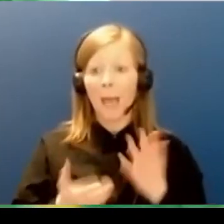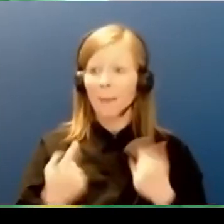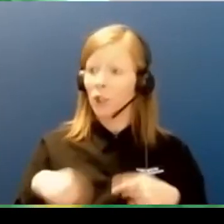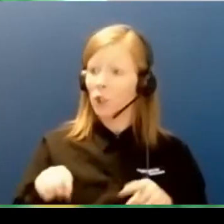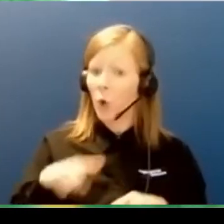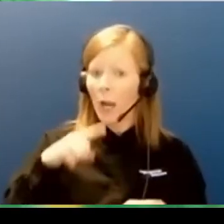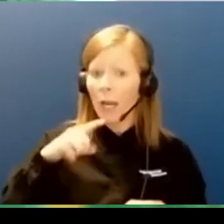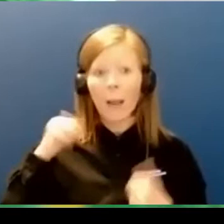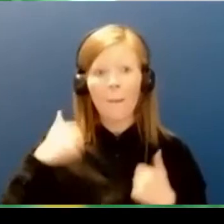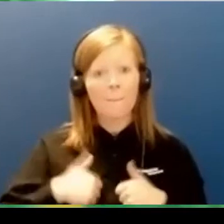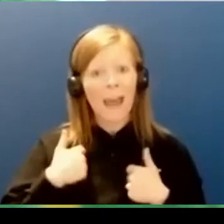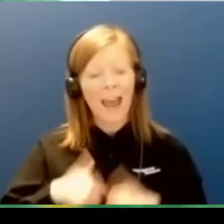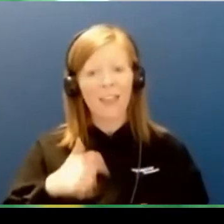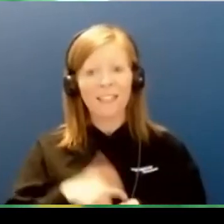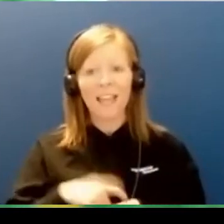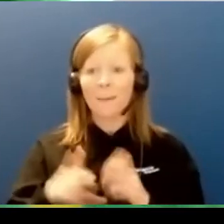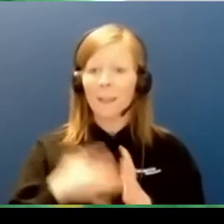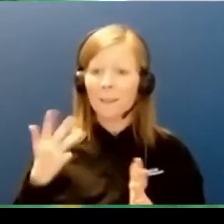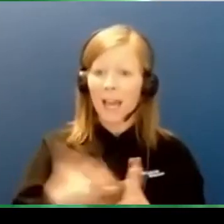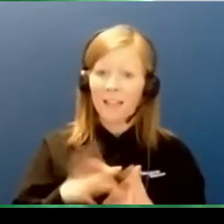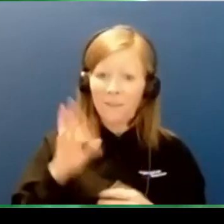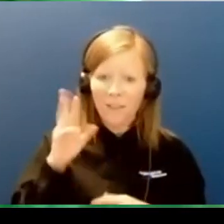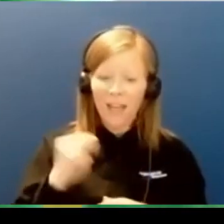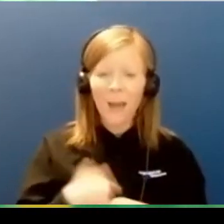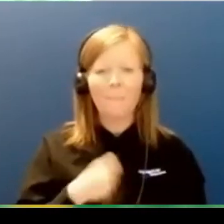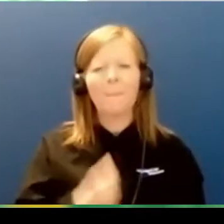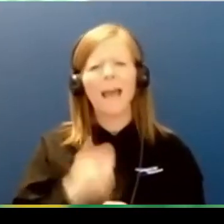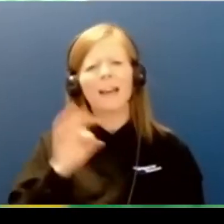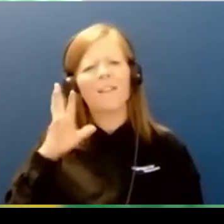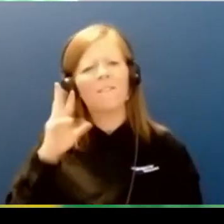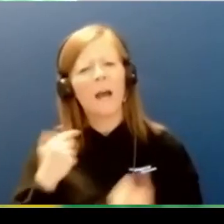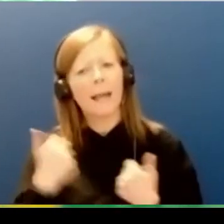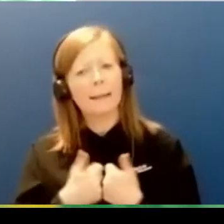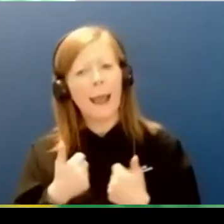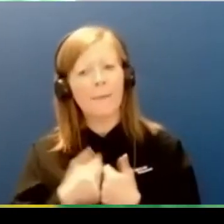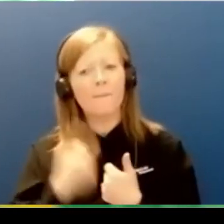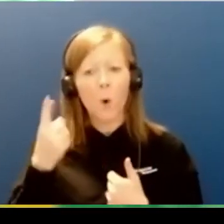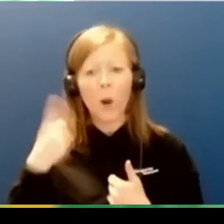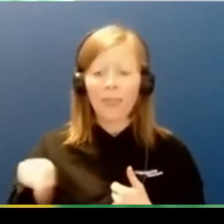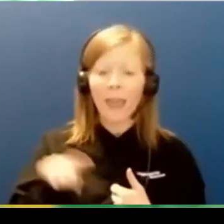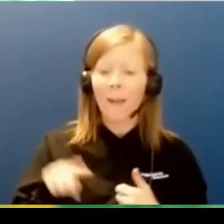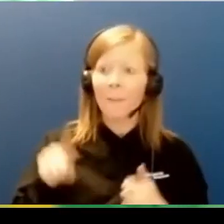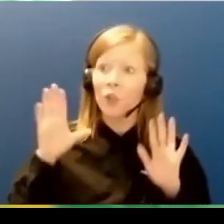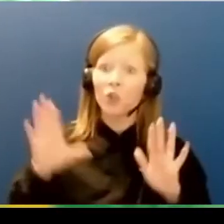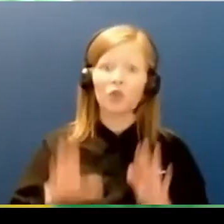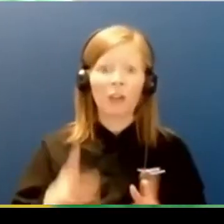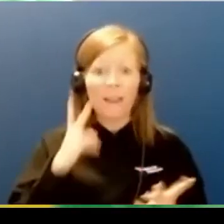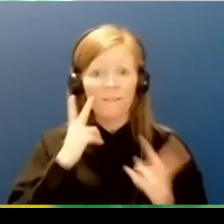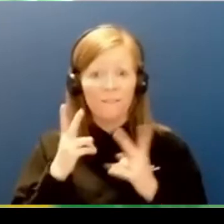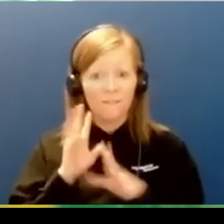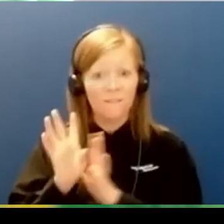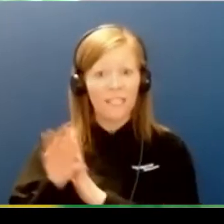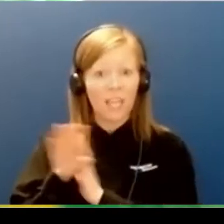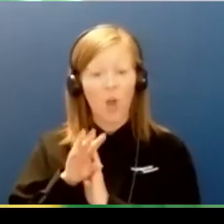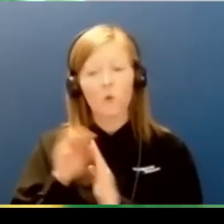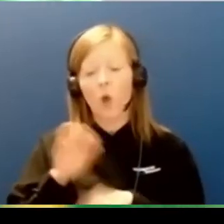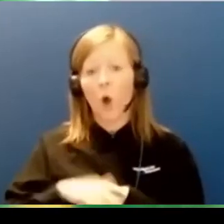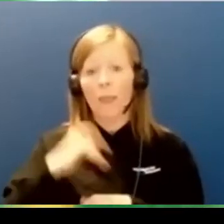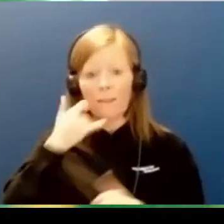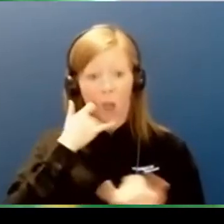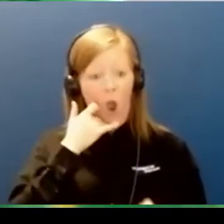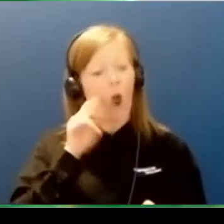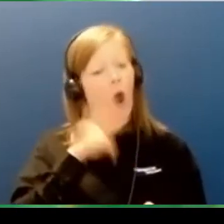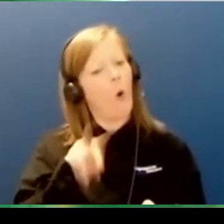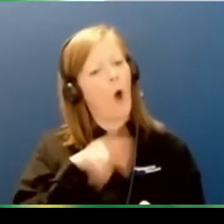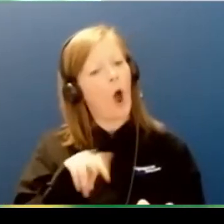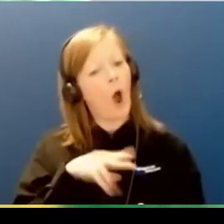time, sometime that's fun, make it a fun game for them to do. There's the great videos on TV or on the phones that they can